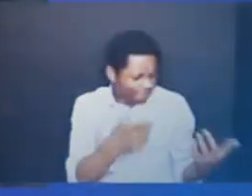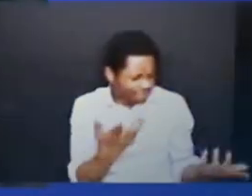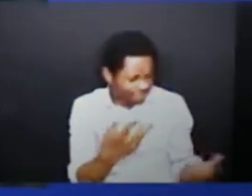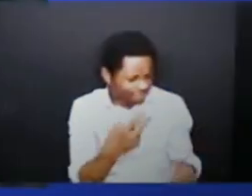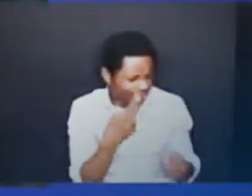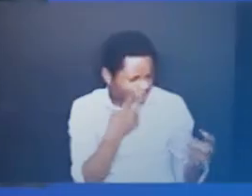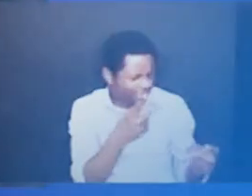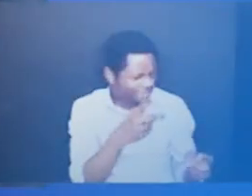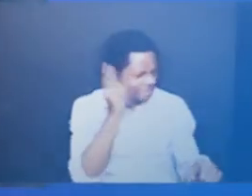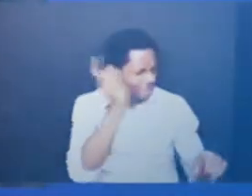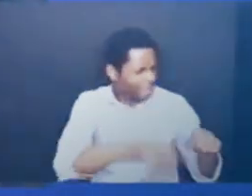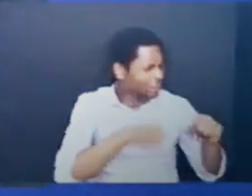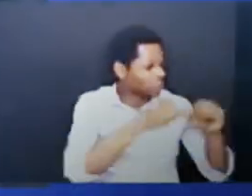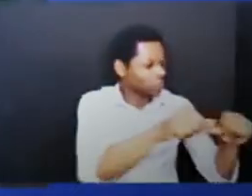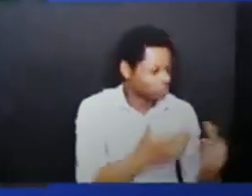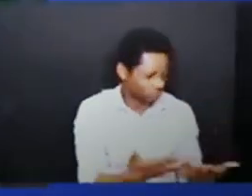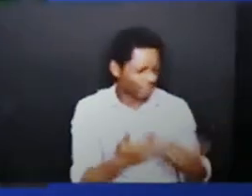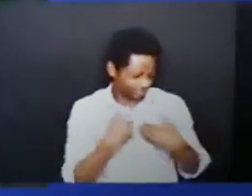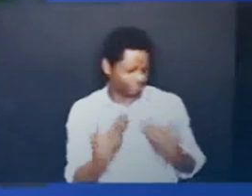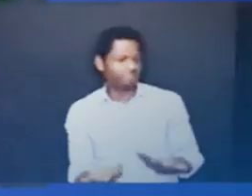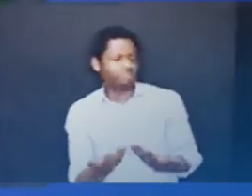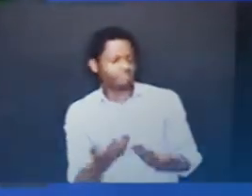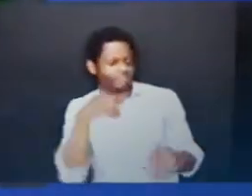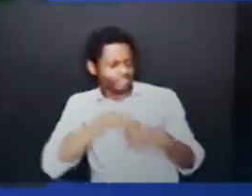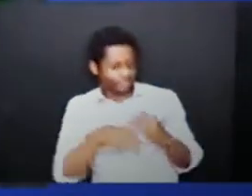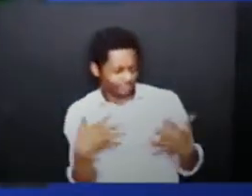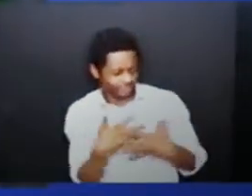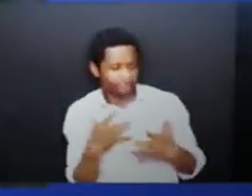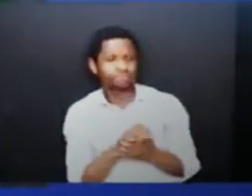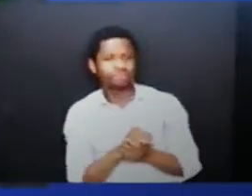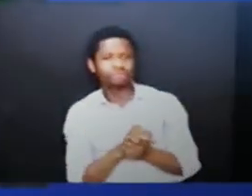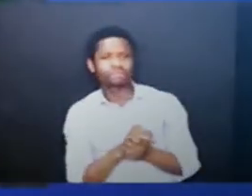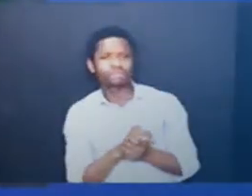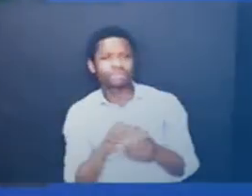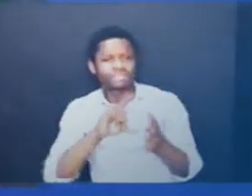Wow, now, inactivity.